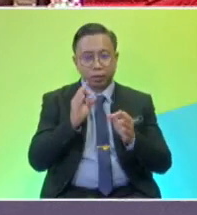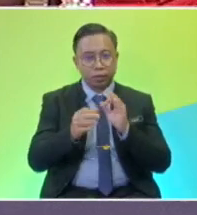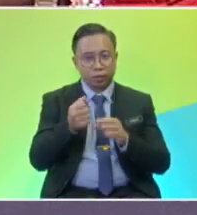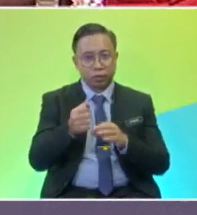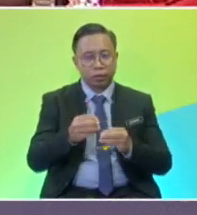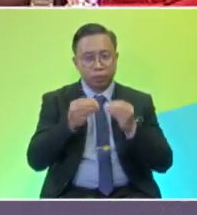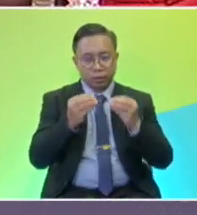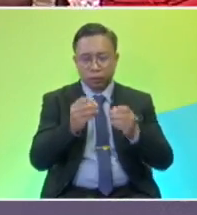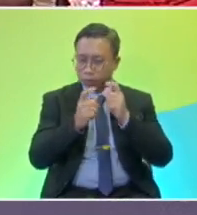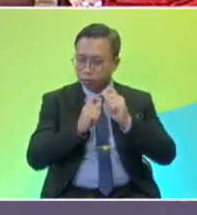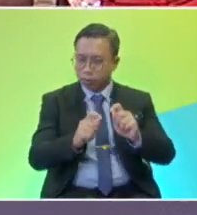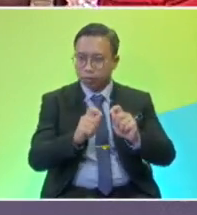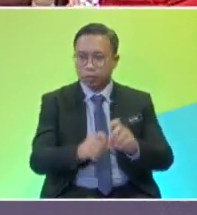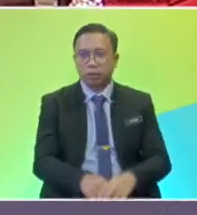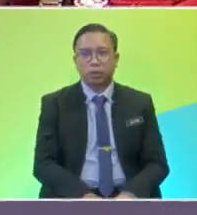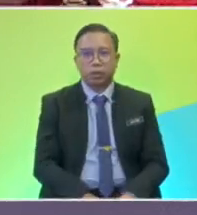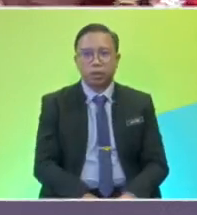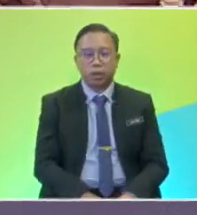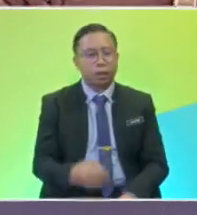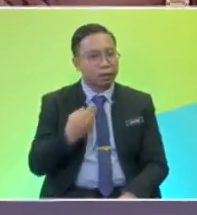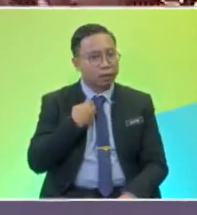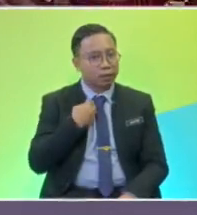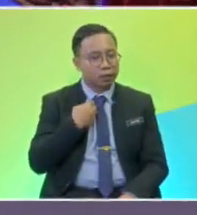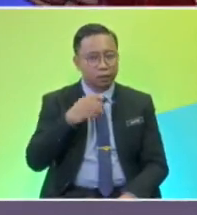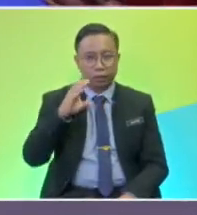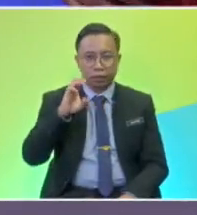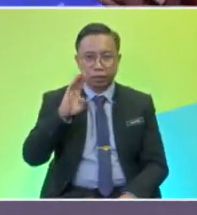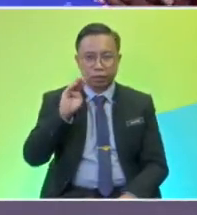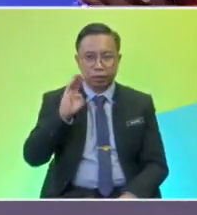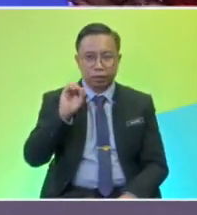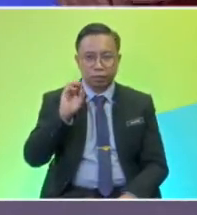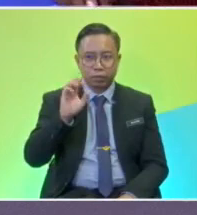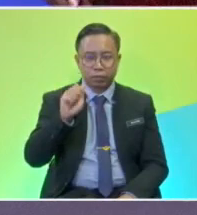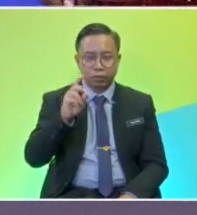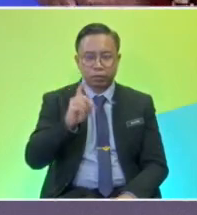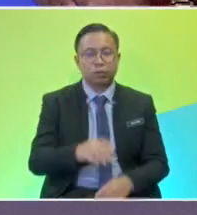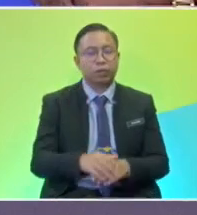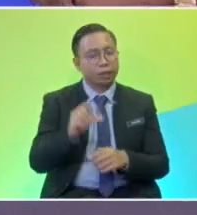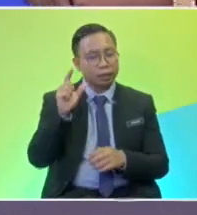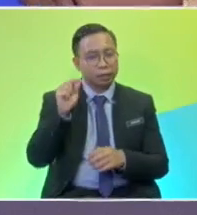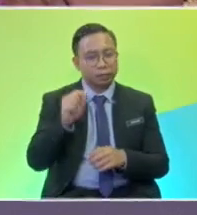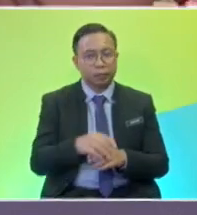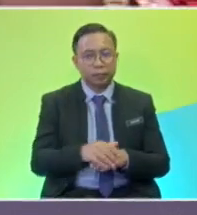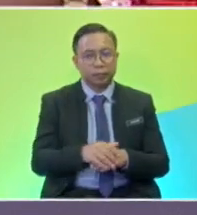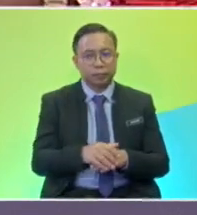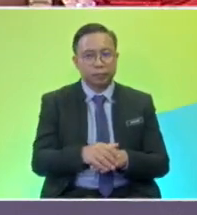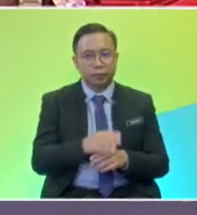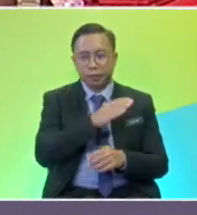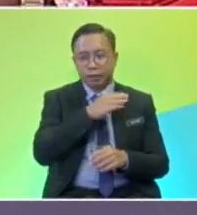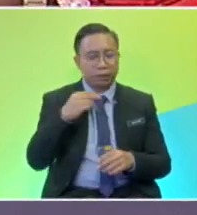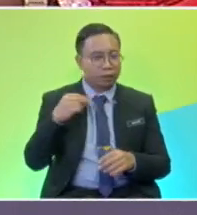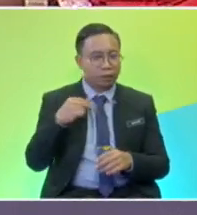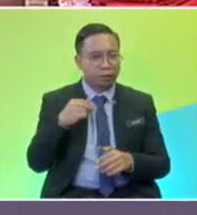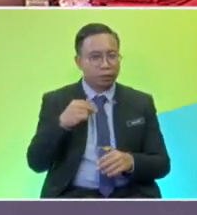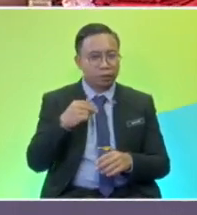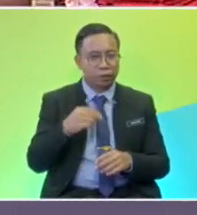give it a try, you can as well. You can just have a cardboard and you can just get cotton buds and a double side tape. And